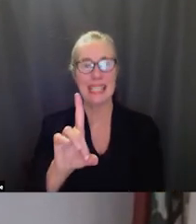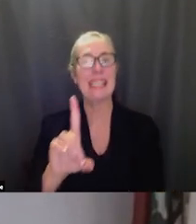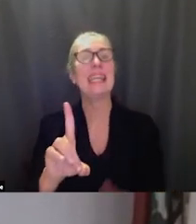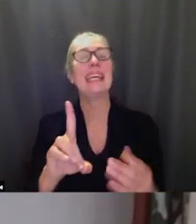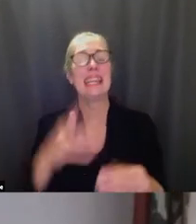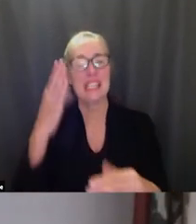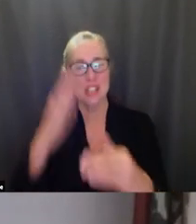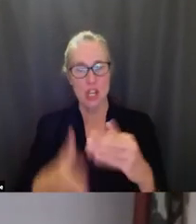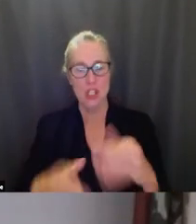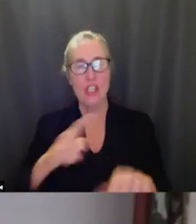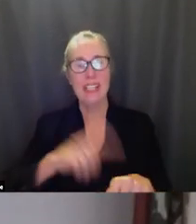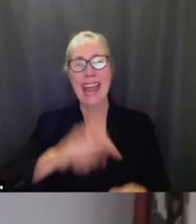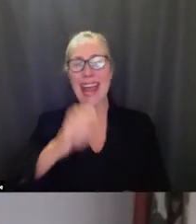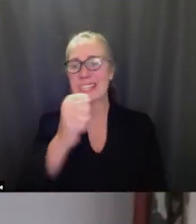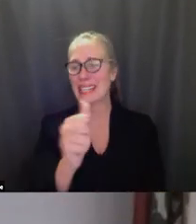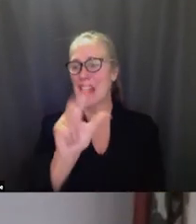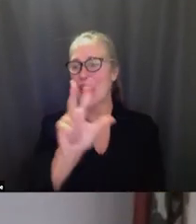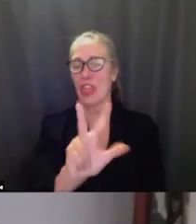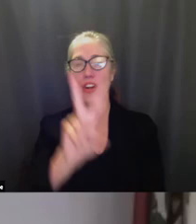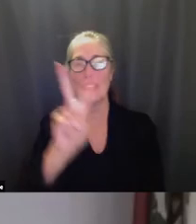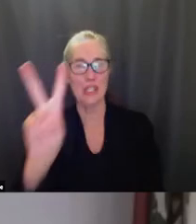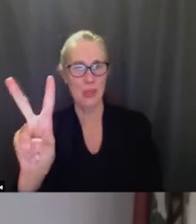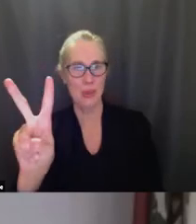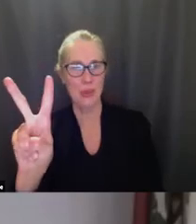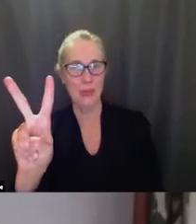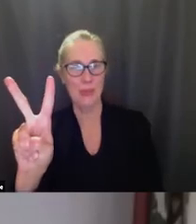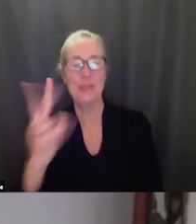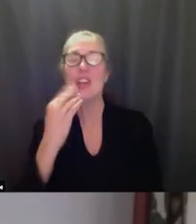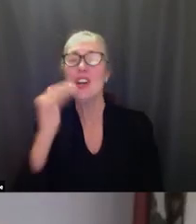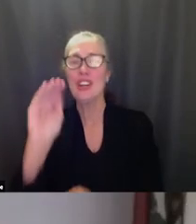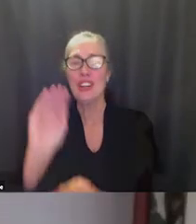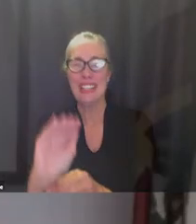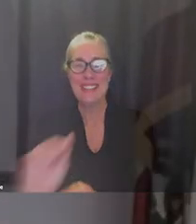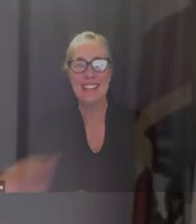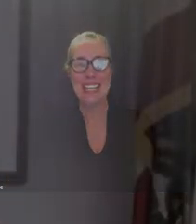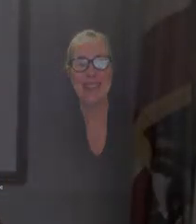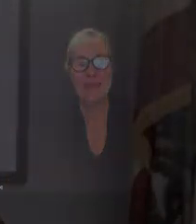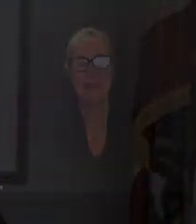adjourned at 10 32 good evening